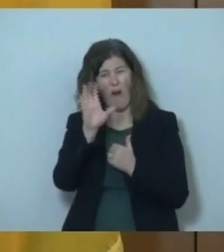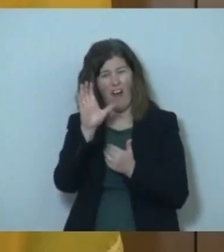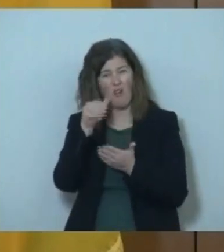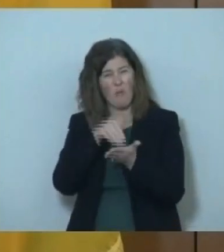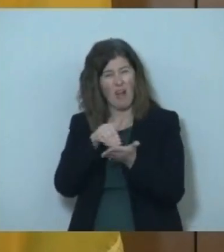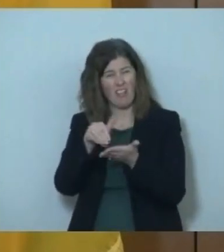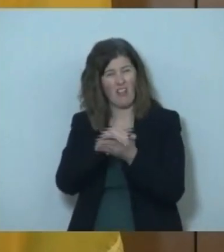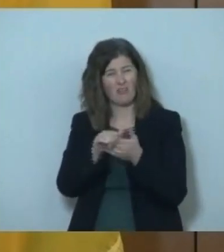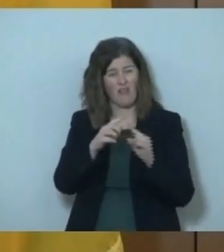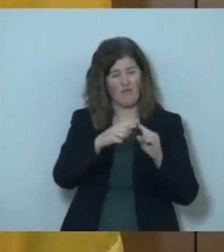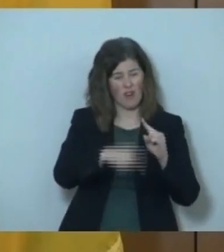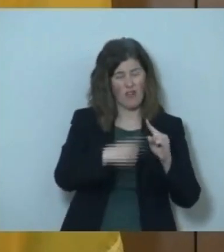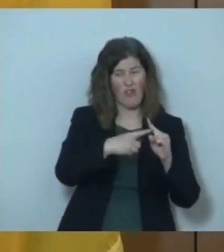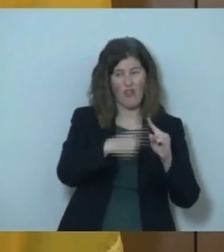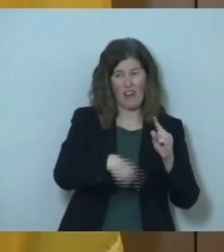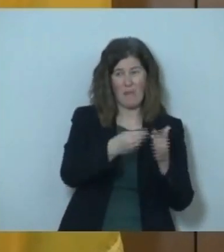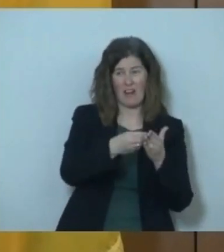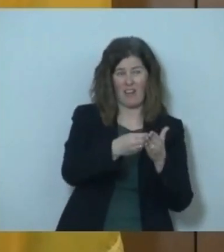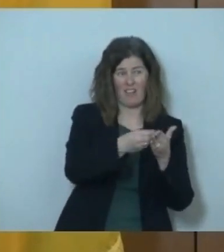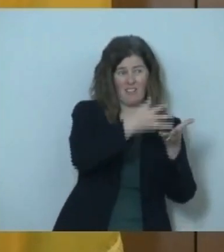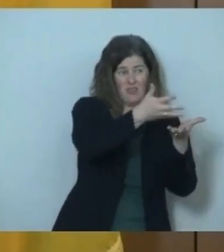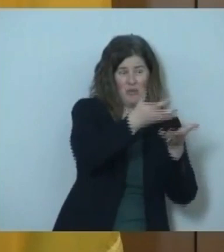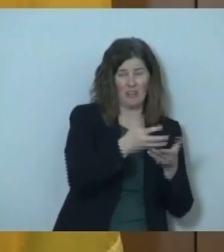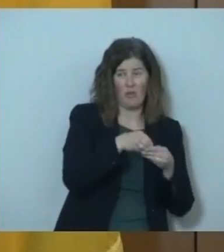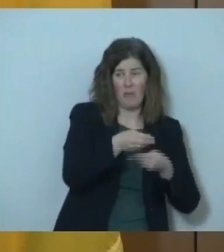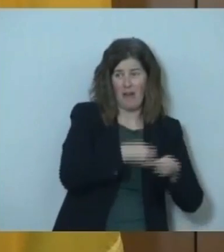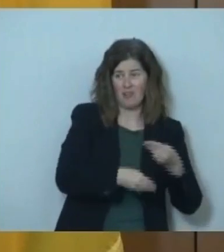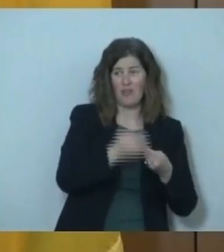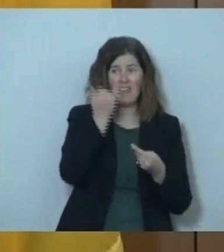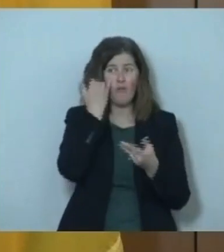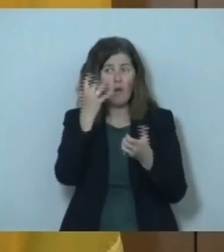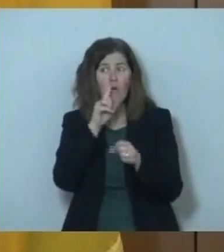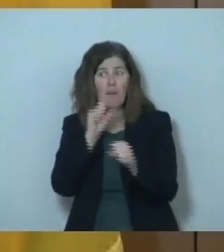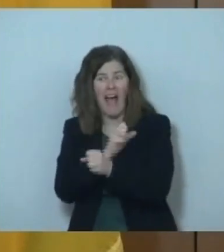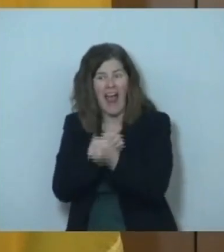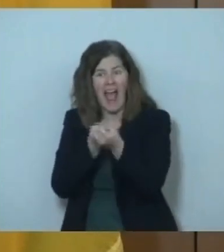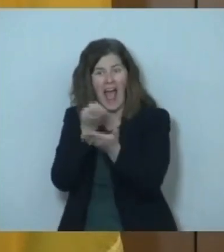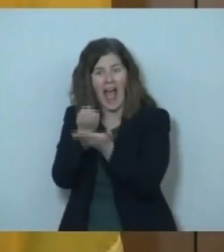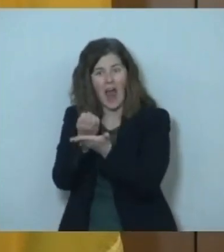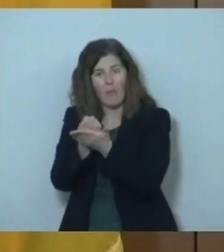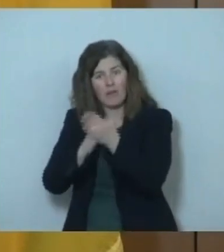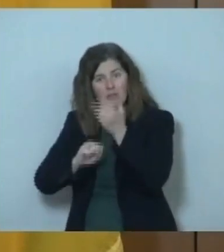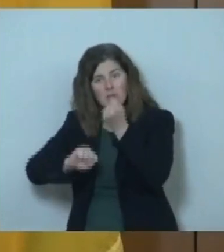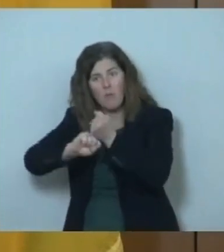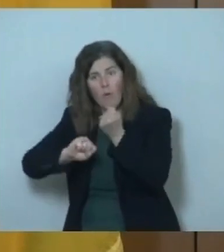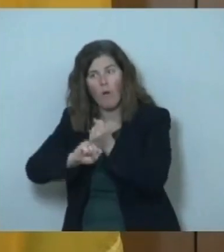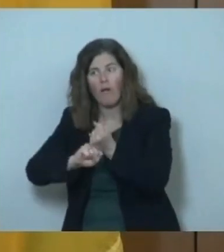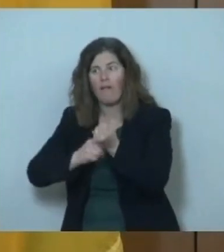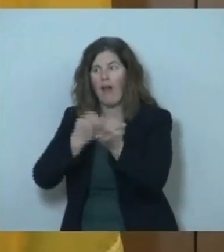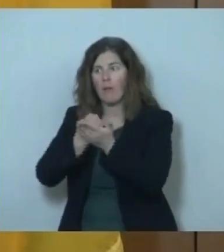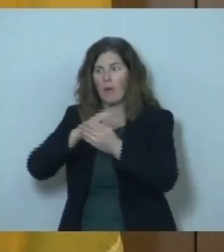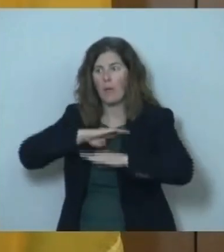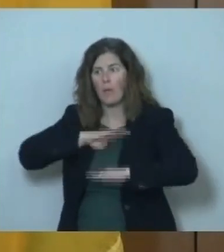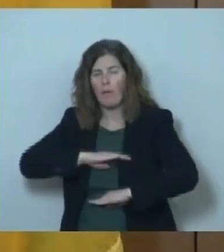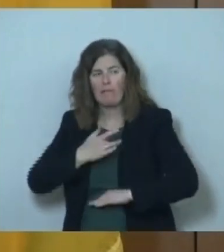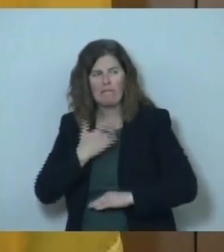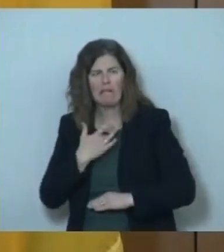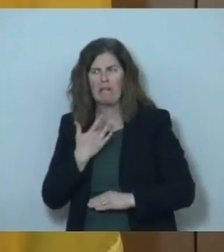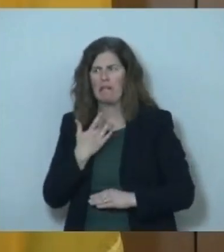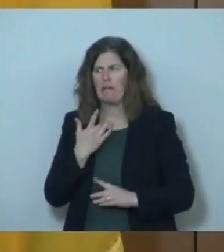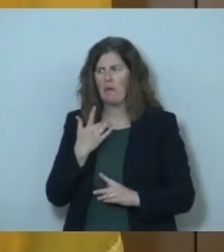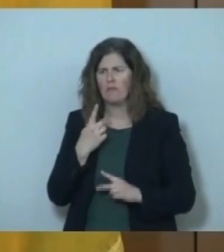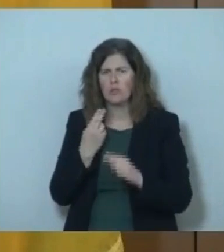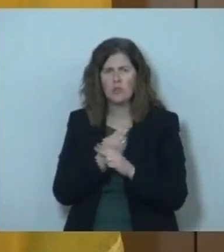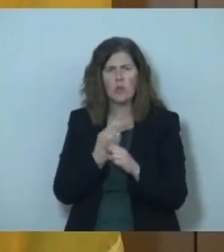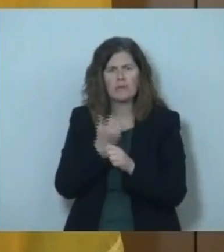recurring revenue into the budget. And if we want economic support and economic relief, then we have to use